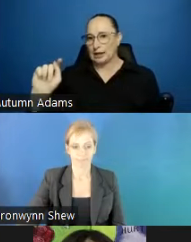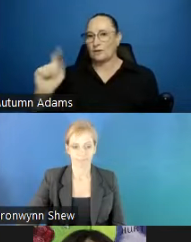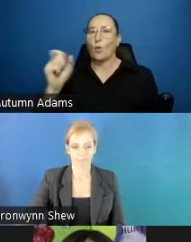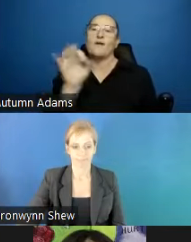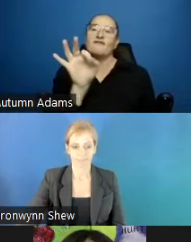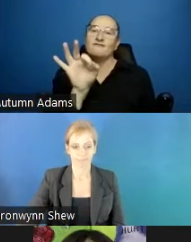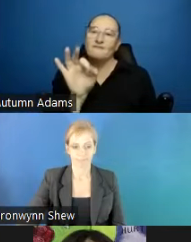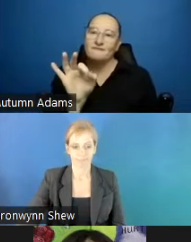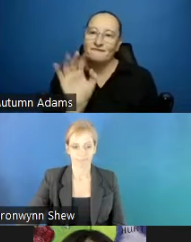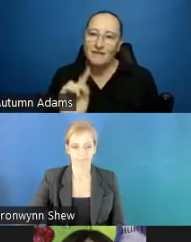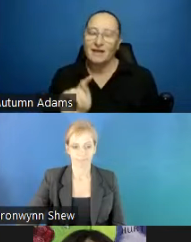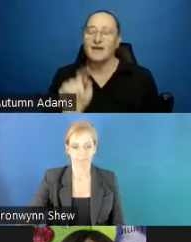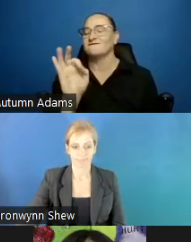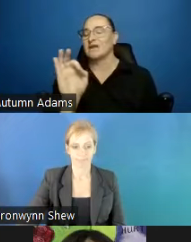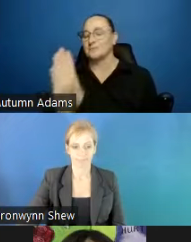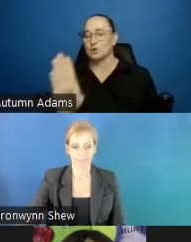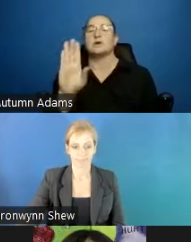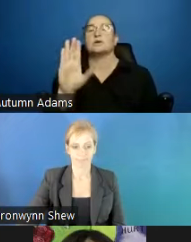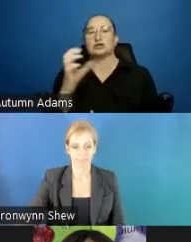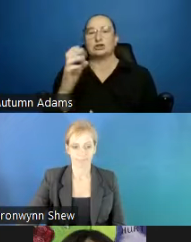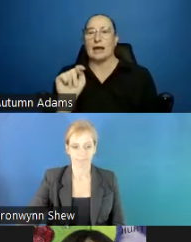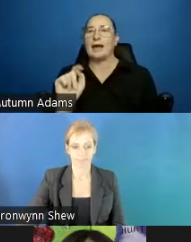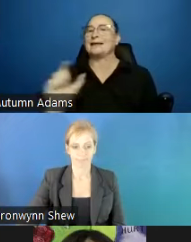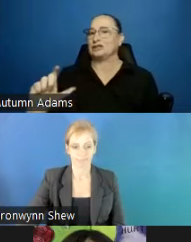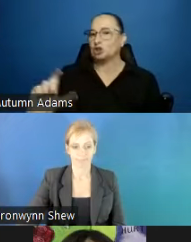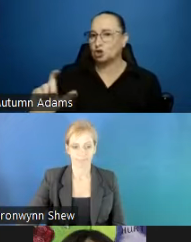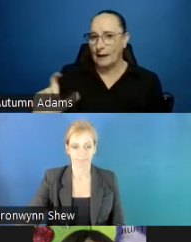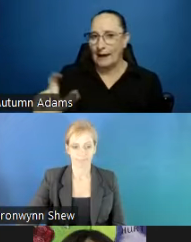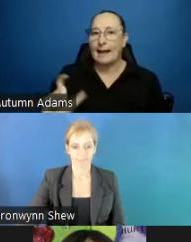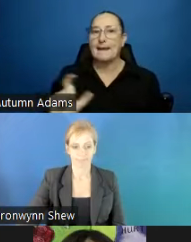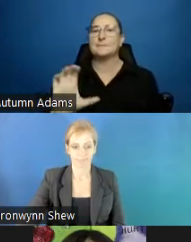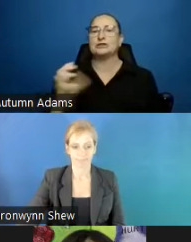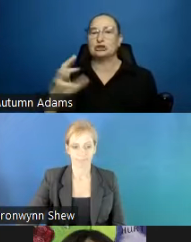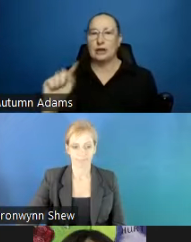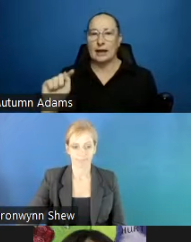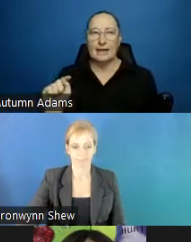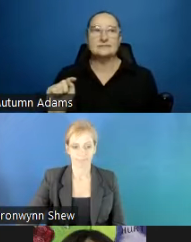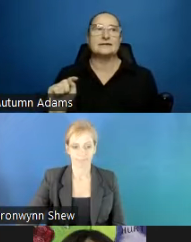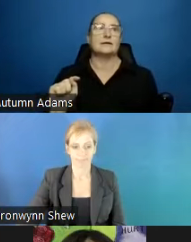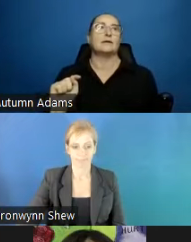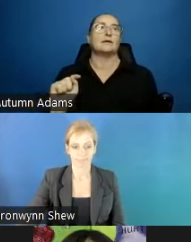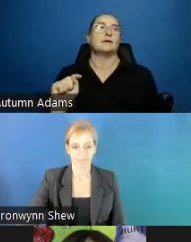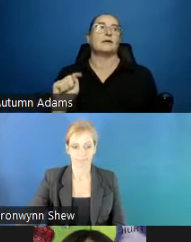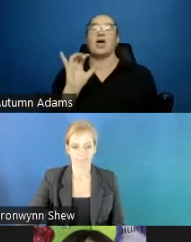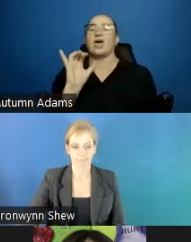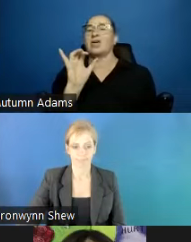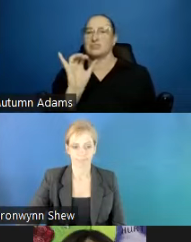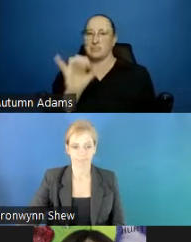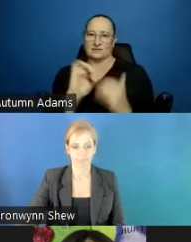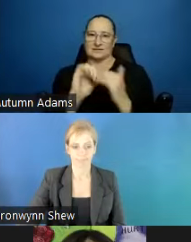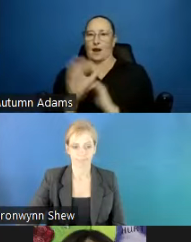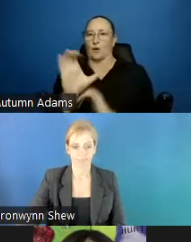chat, also Instagram chat. That is how the chat feature